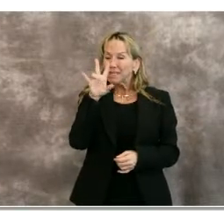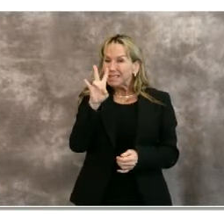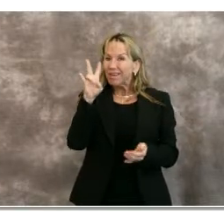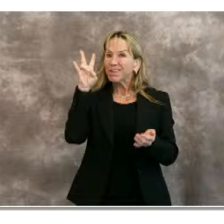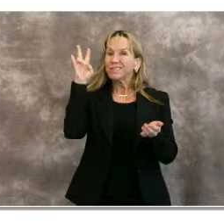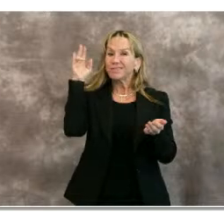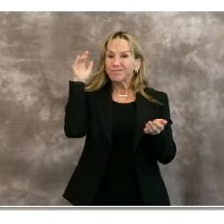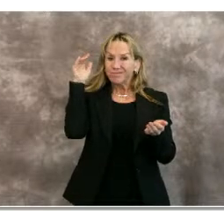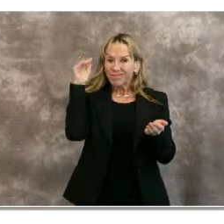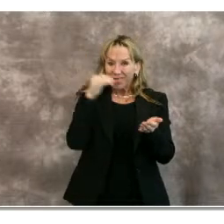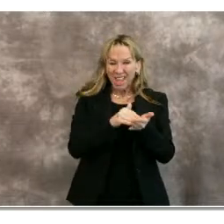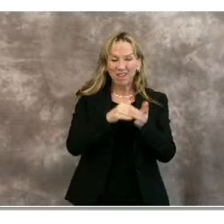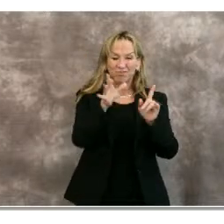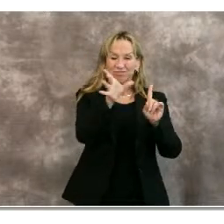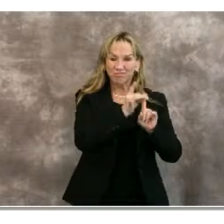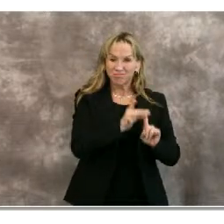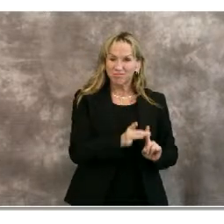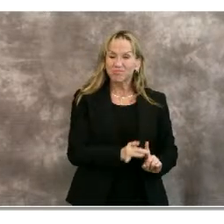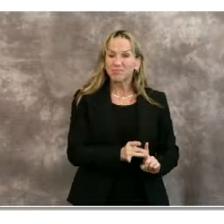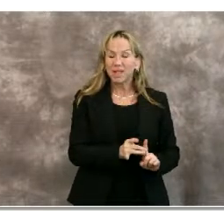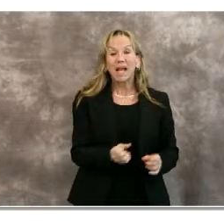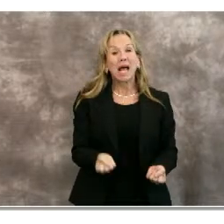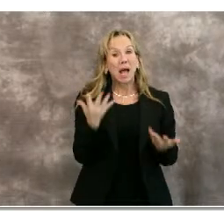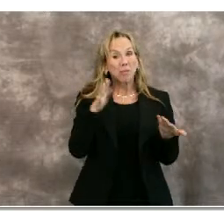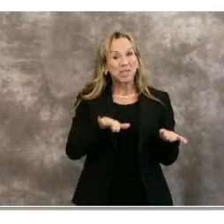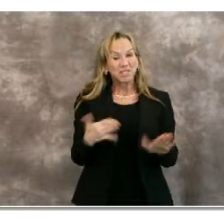137,000 positive cases, which includes